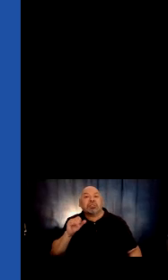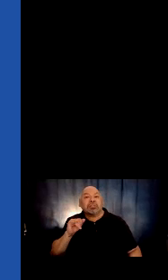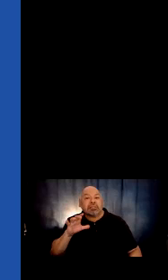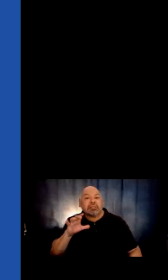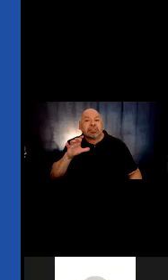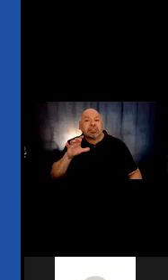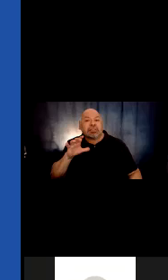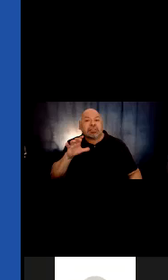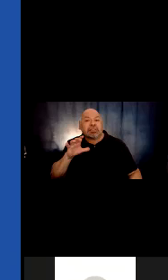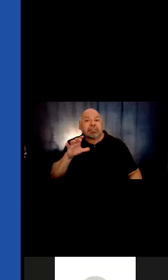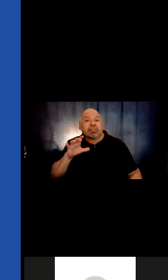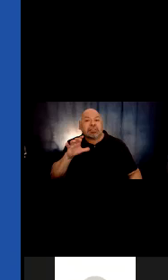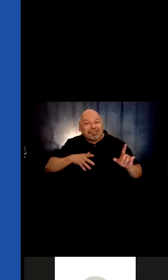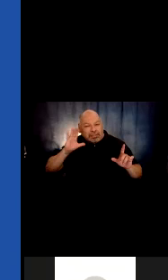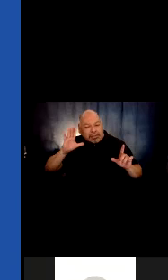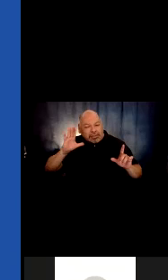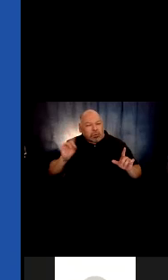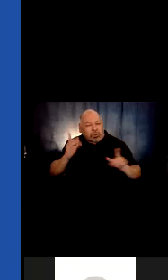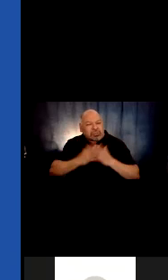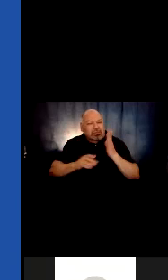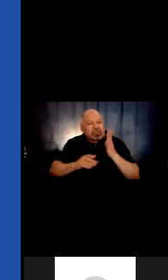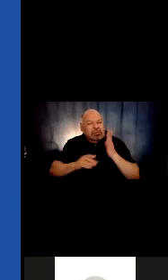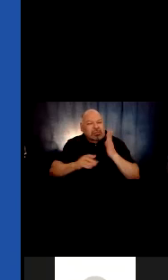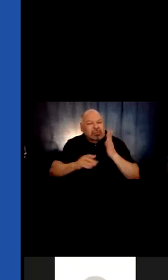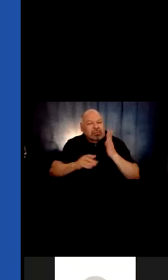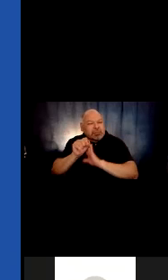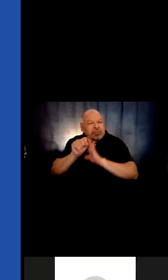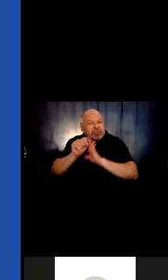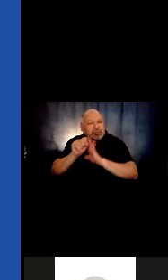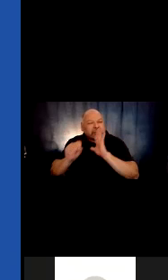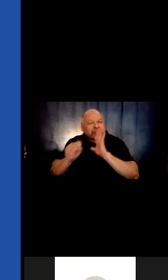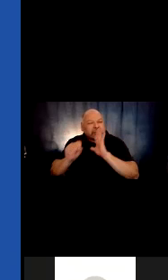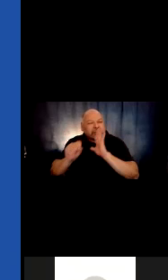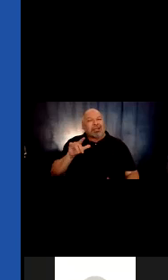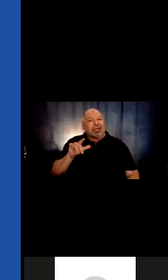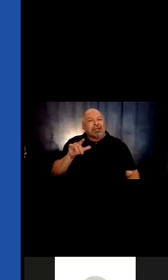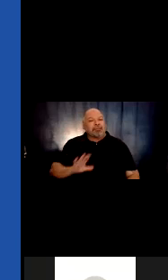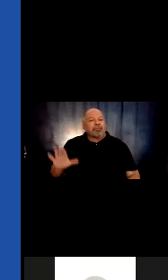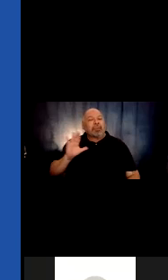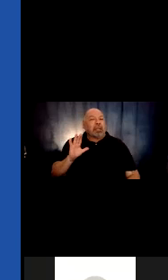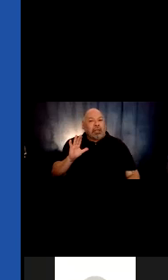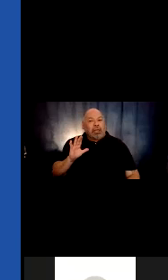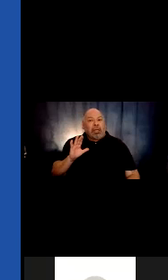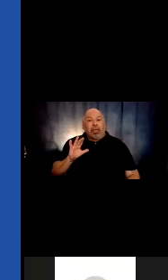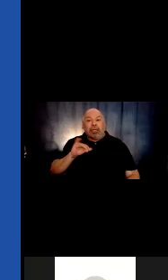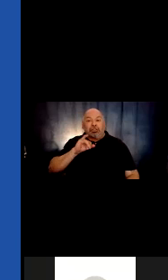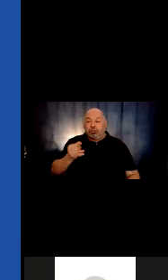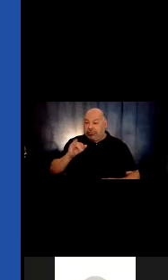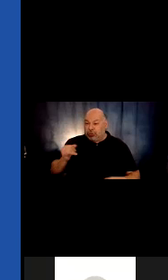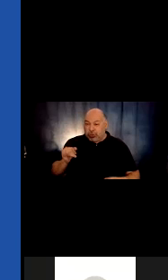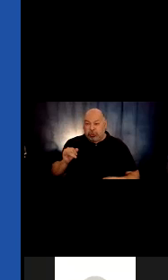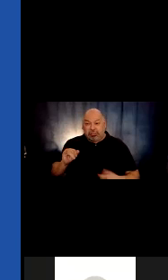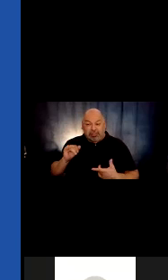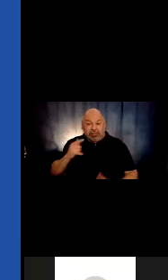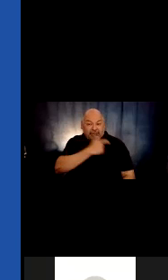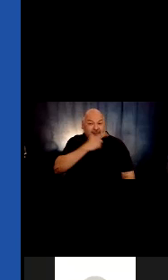Hi, I saw where some states are concerned that their supply of the Johnson & Johnson vaccine